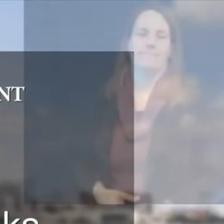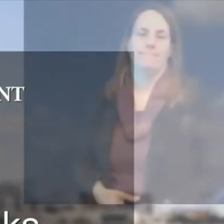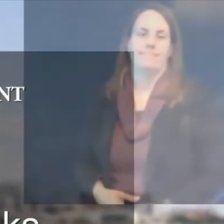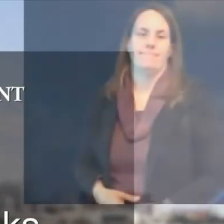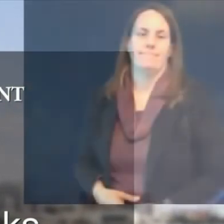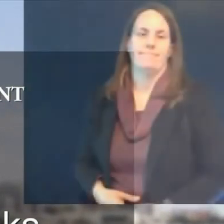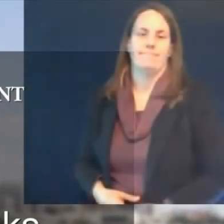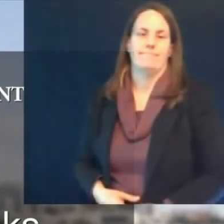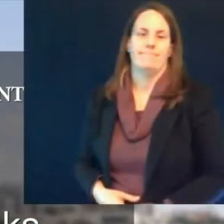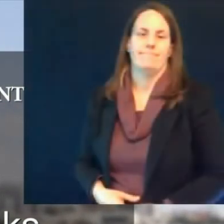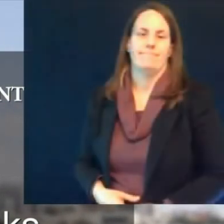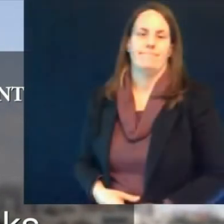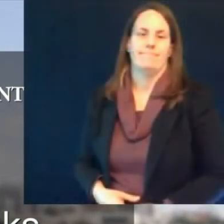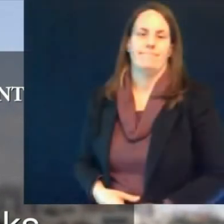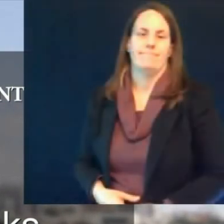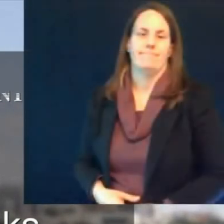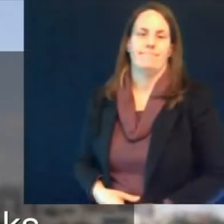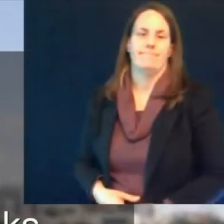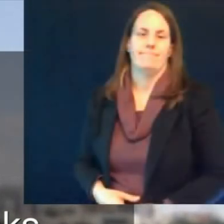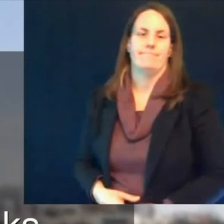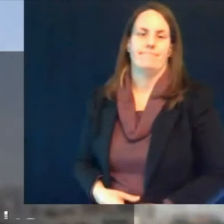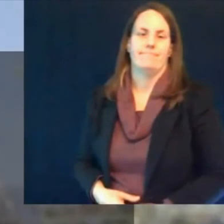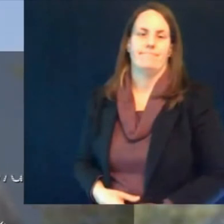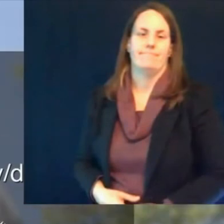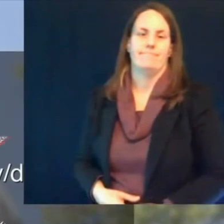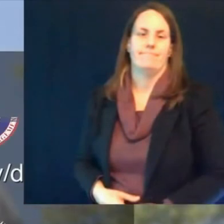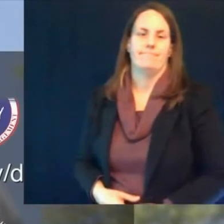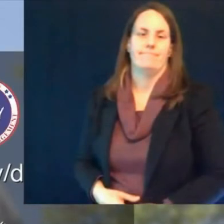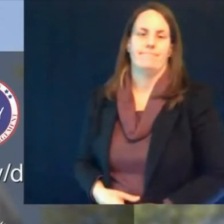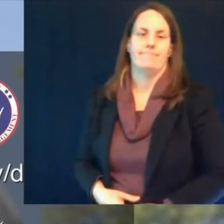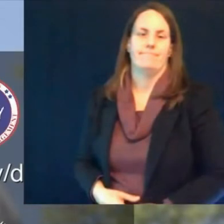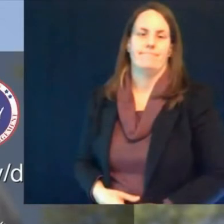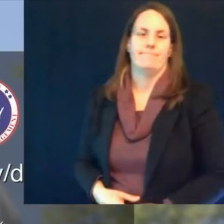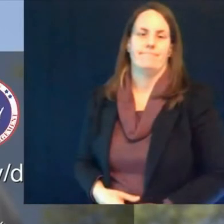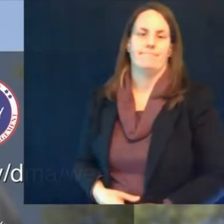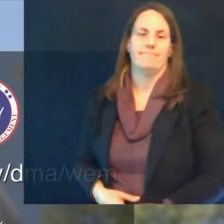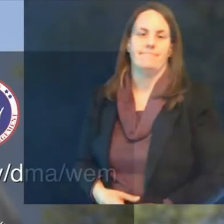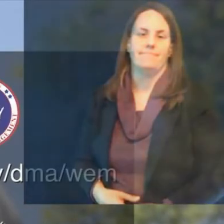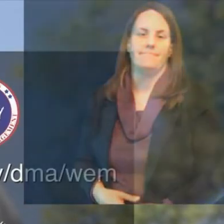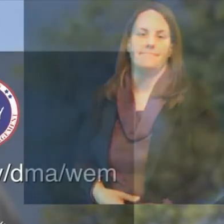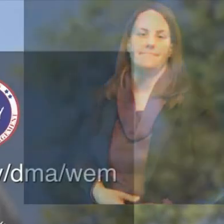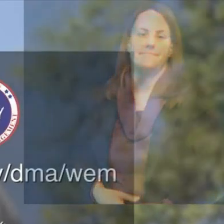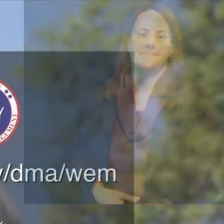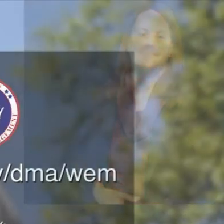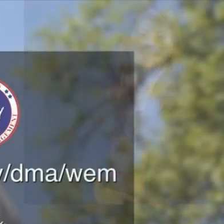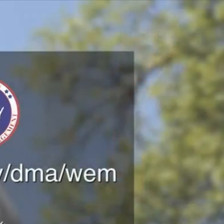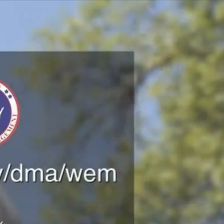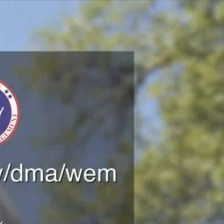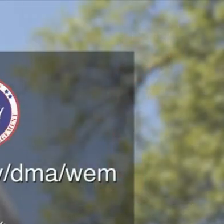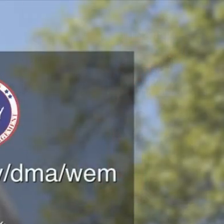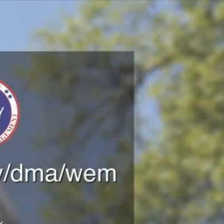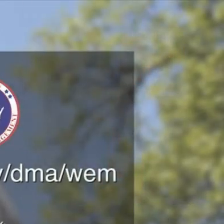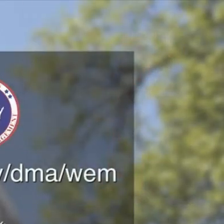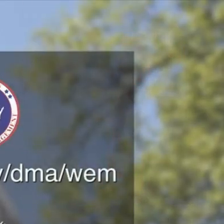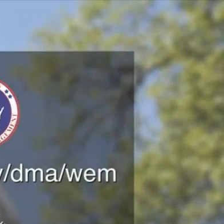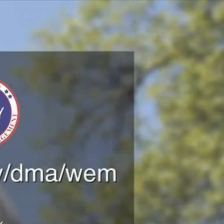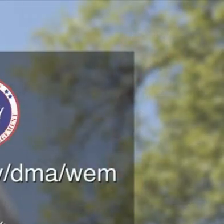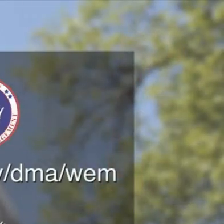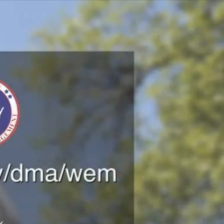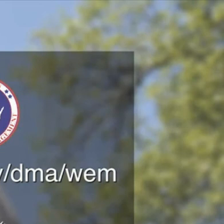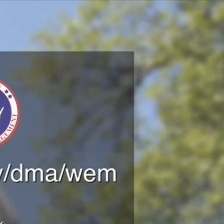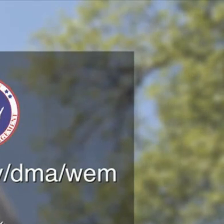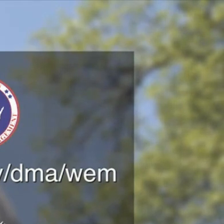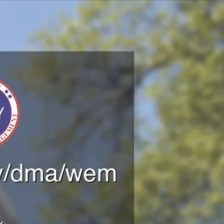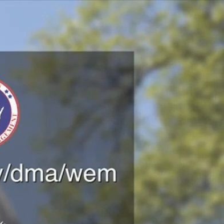be found on the websites of the governor the department of workforce development the department of public instruction the department of children and families and